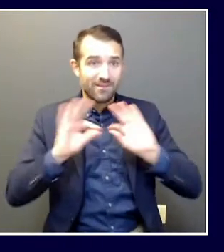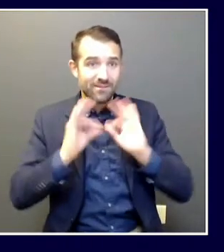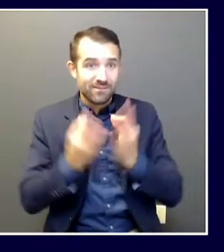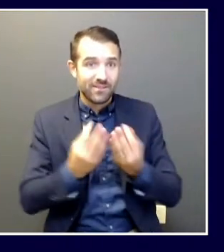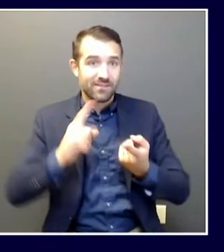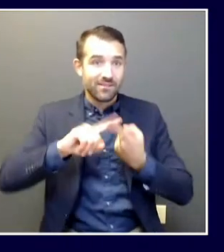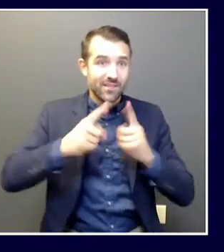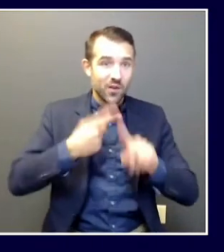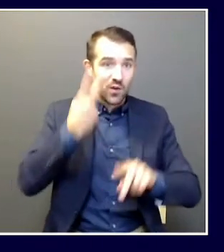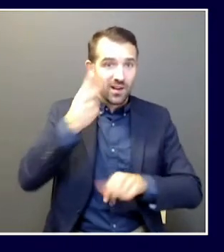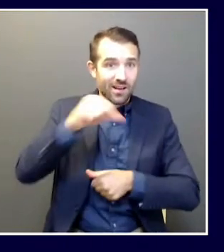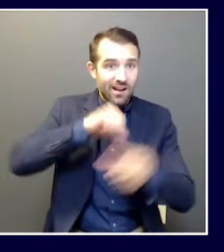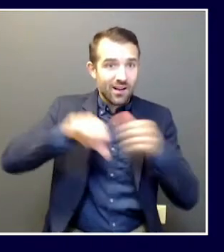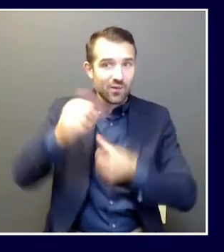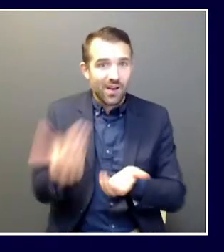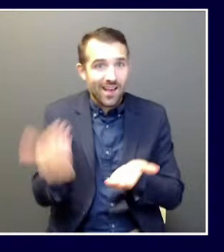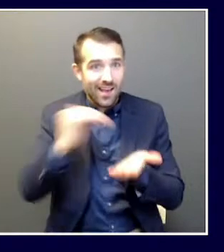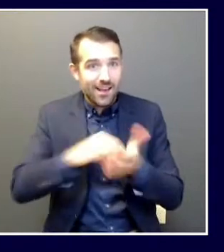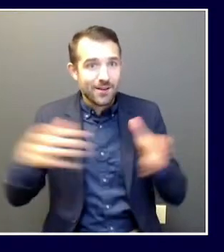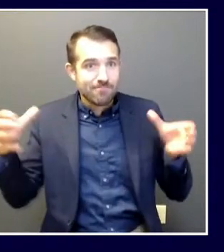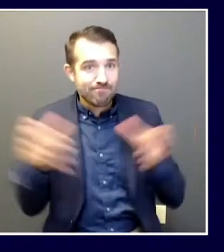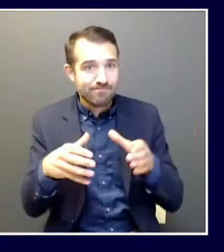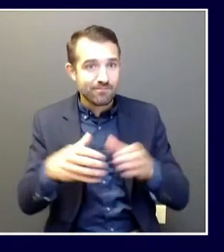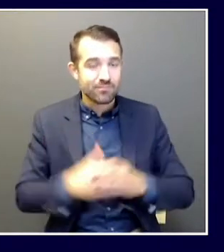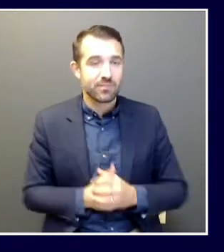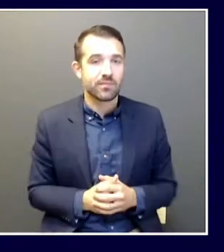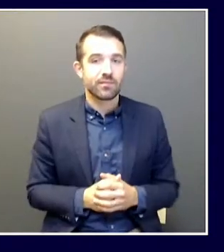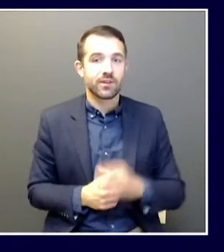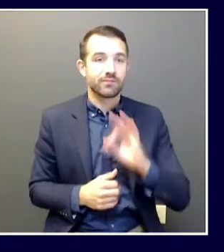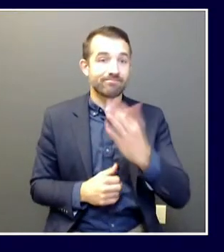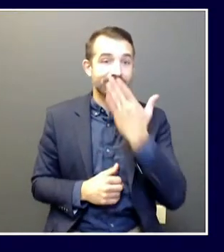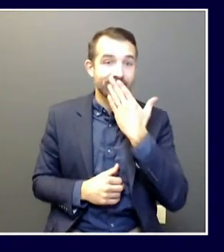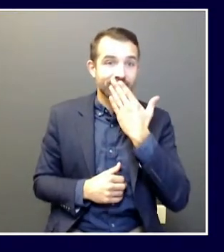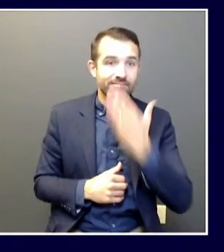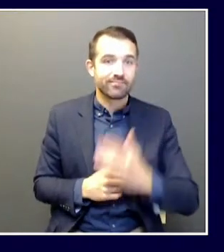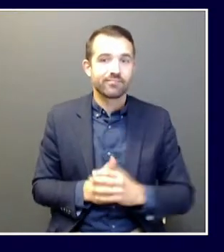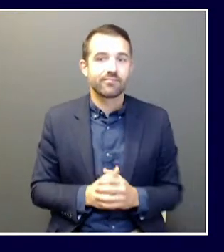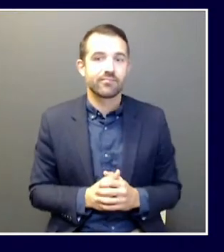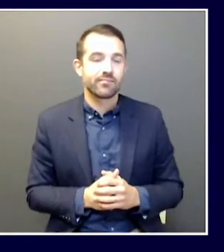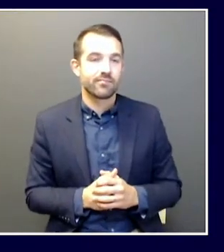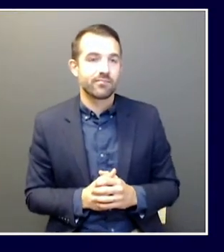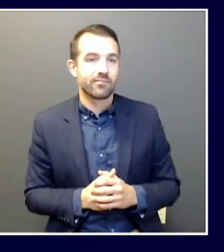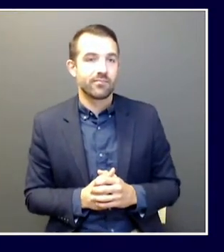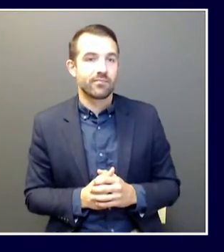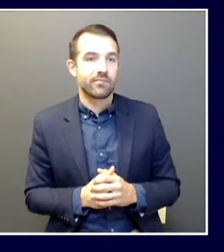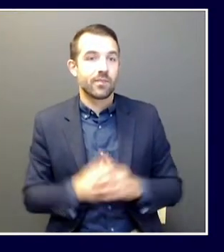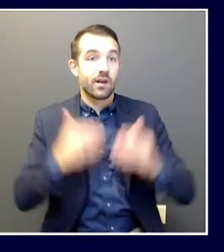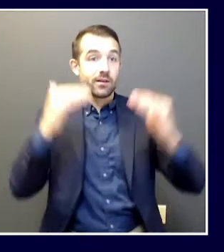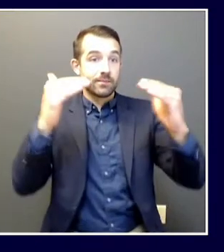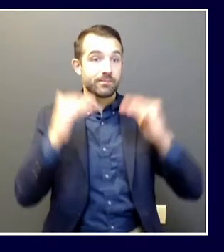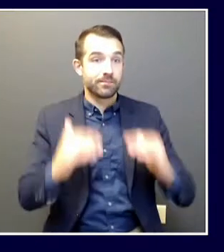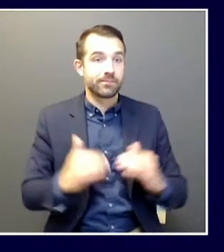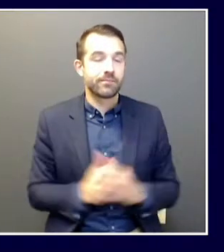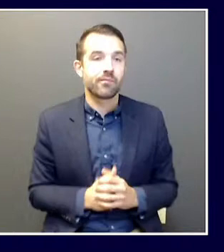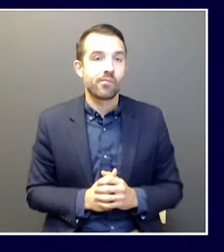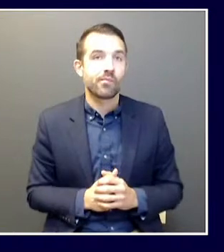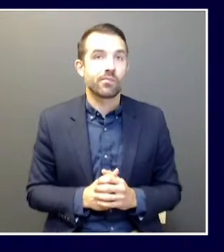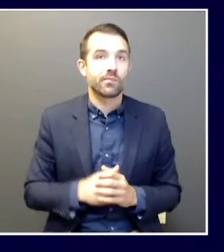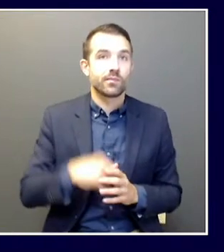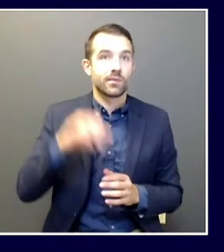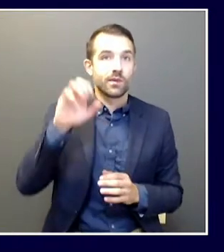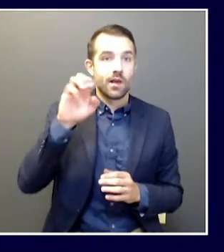life again. Wonderful. Thank you very much. Thanks, Rebecca. Let me go to Emily Bader from the Sun